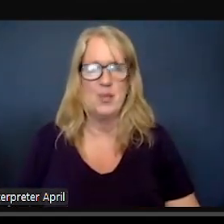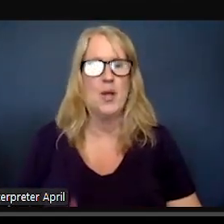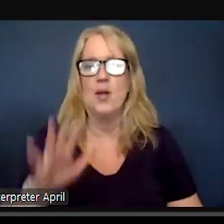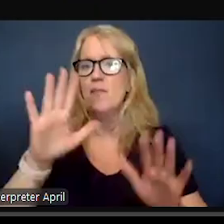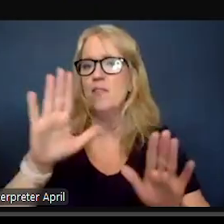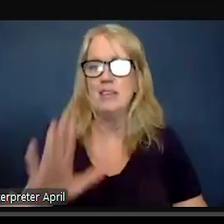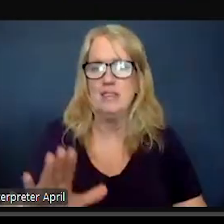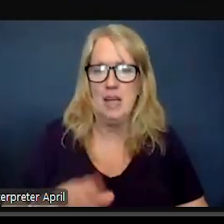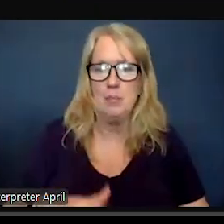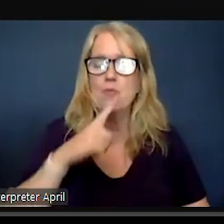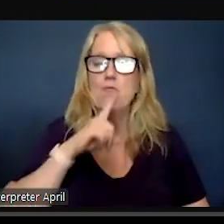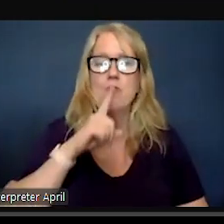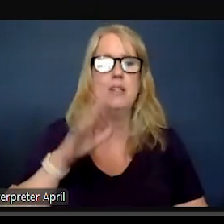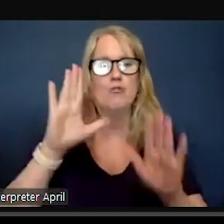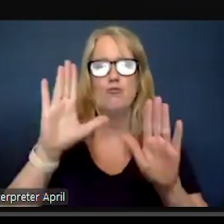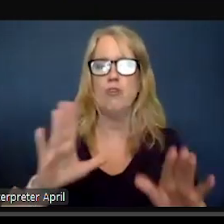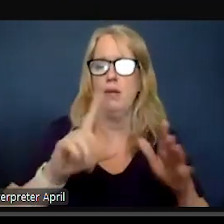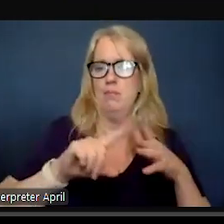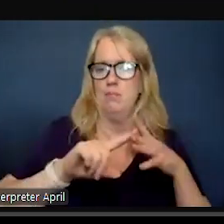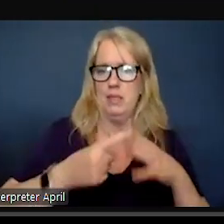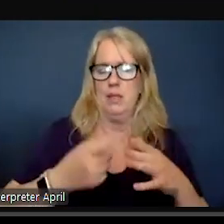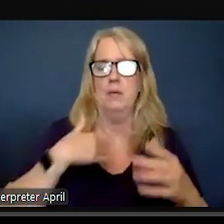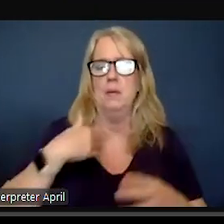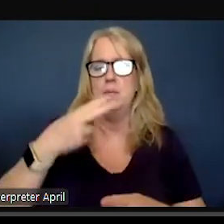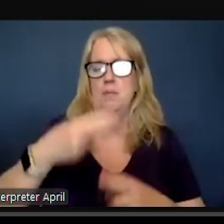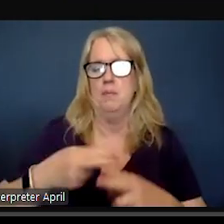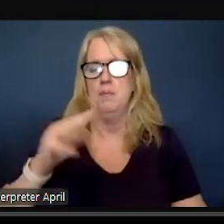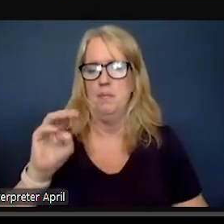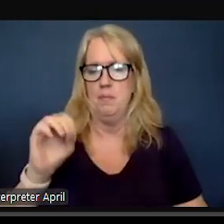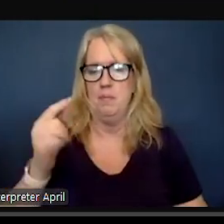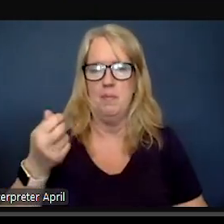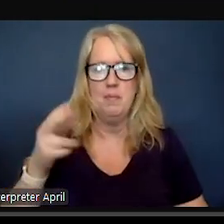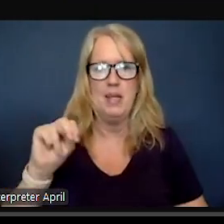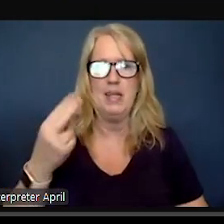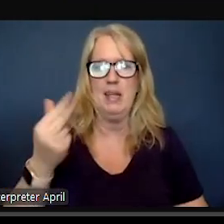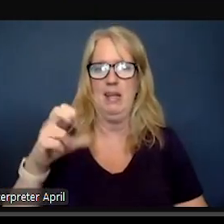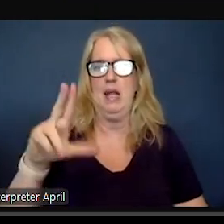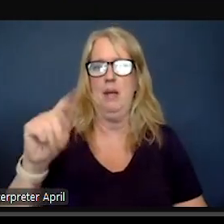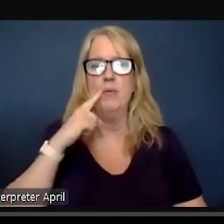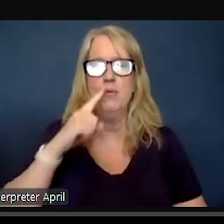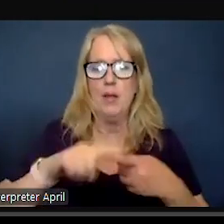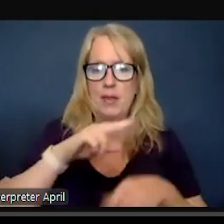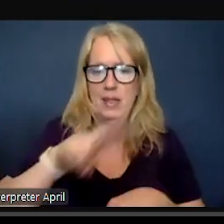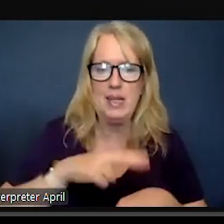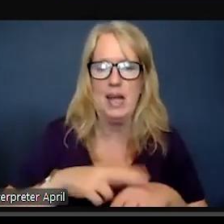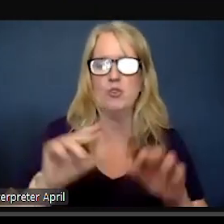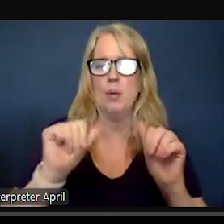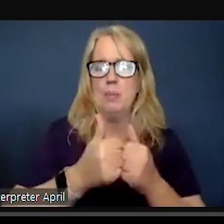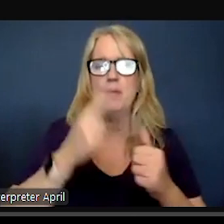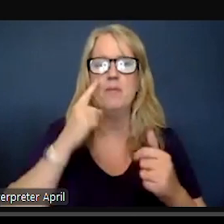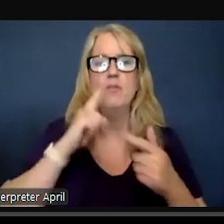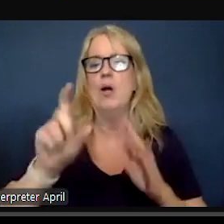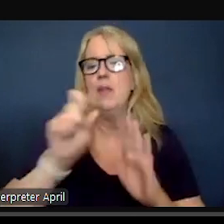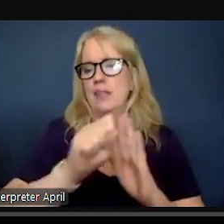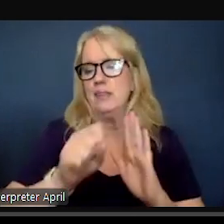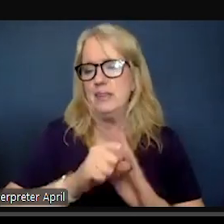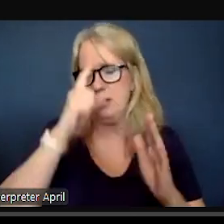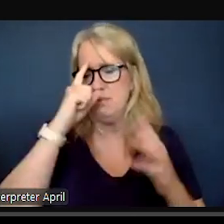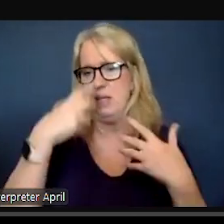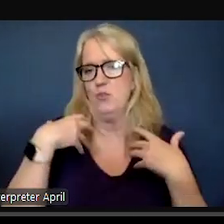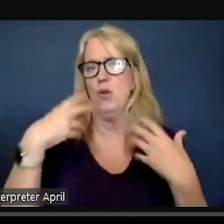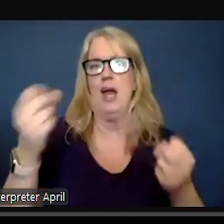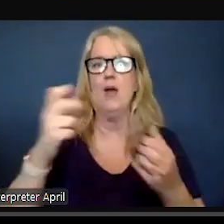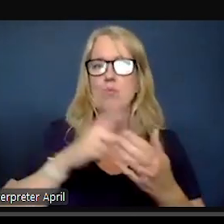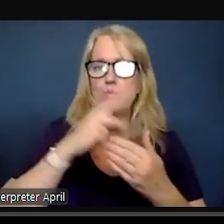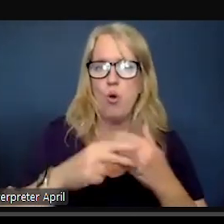Fantastic. Wow, we have a great beginning. My name is Megan Haupt. I'm Chief of Staff with the National Association of State Mental Health Program